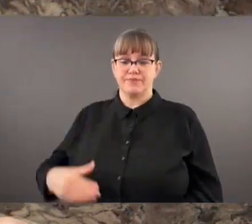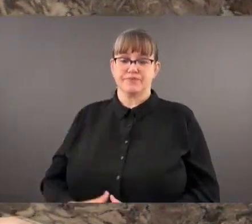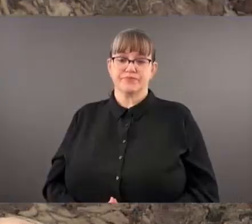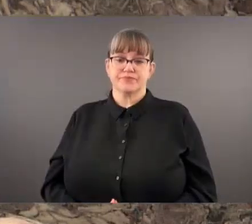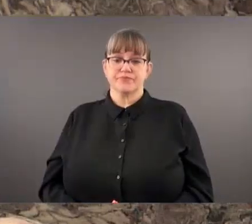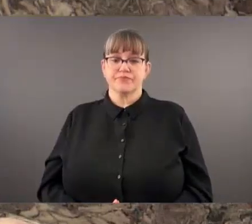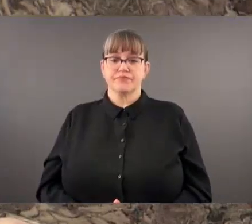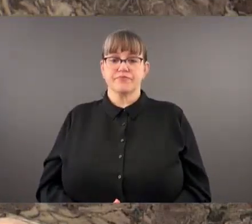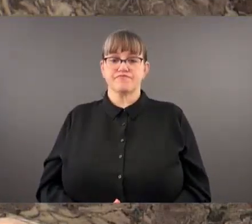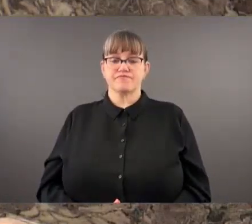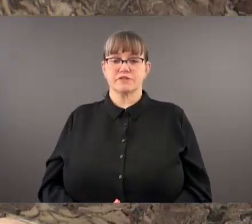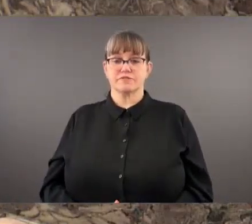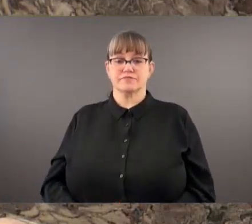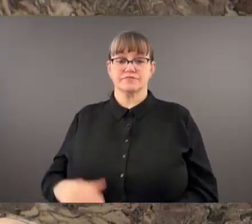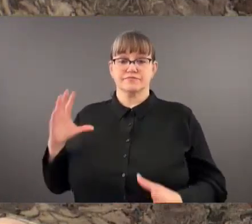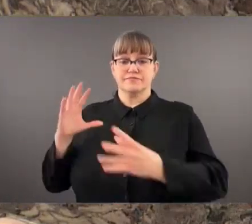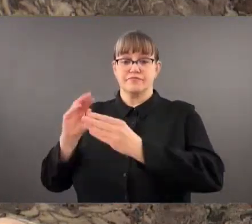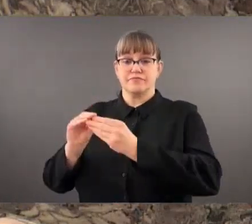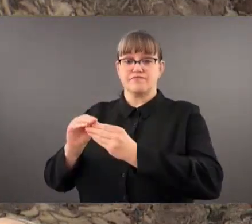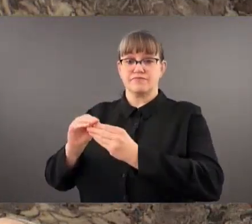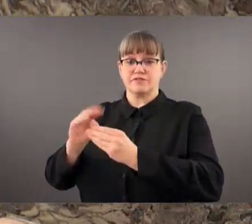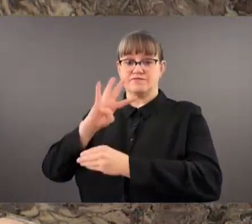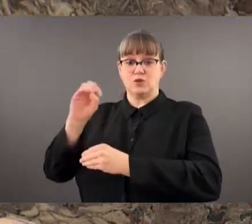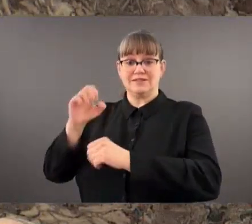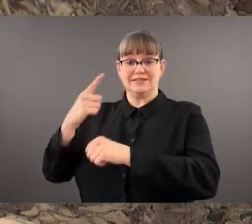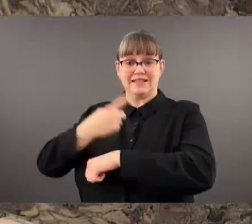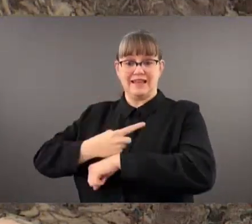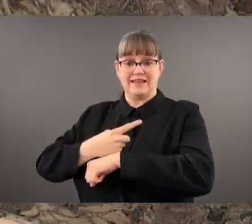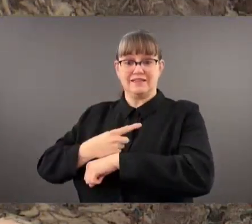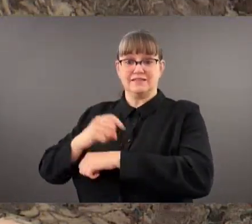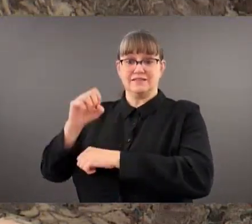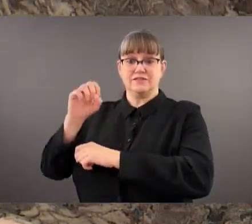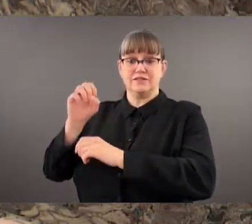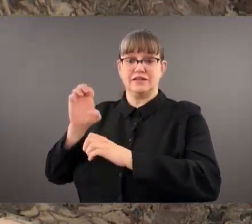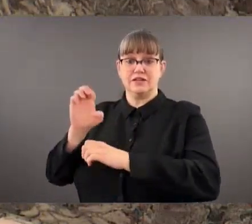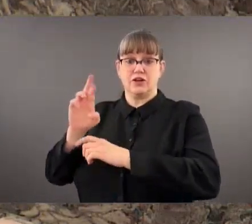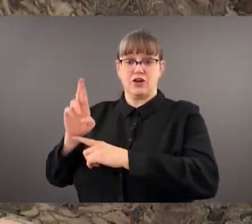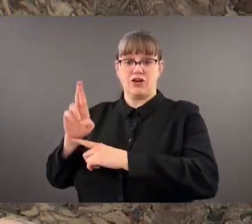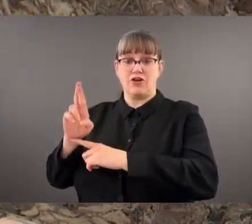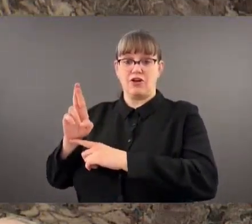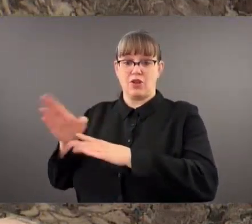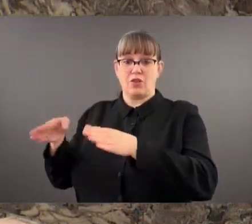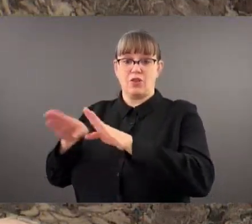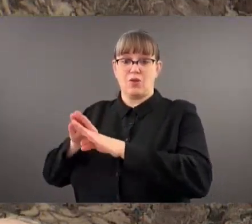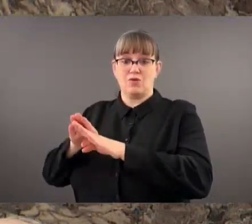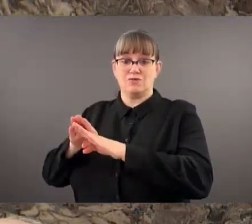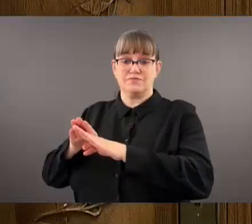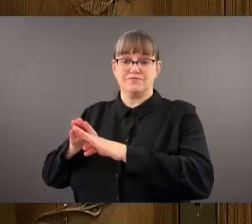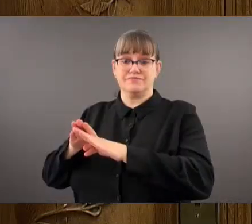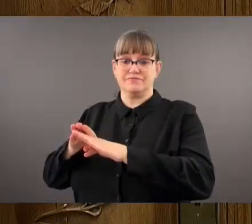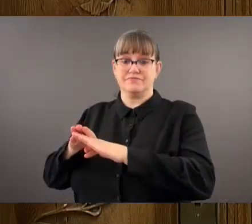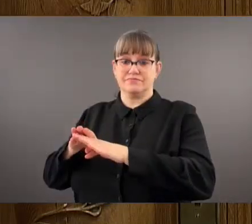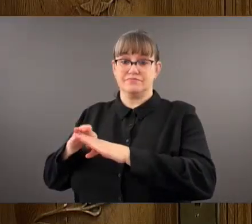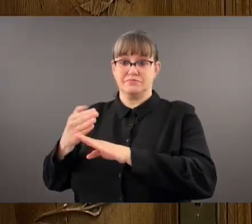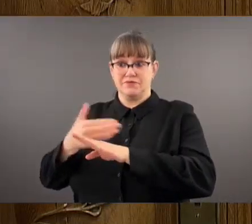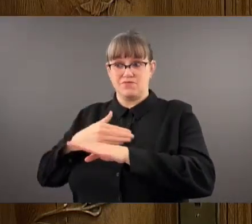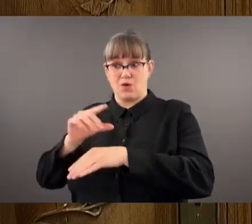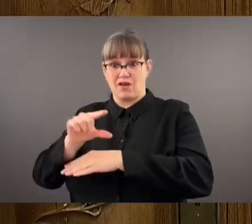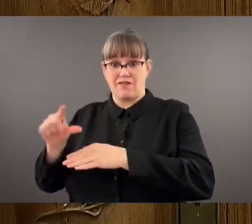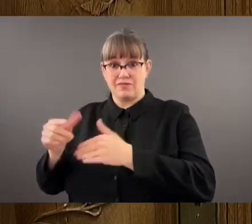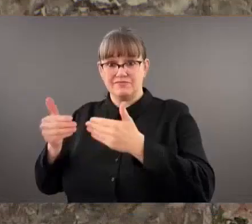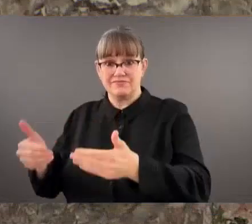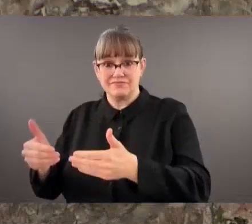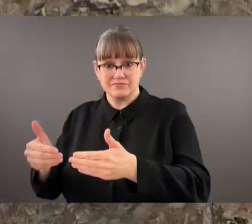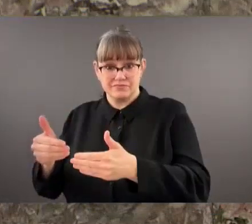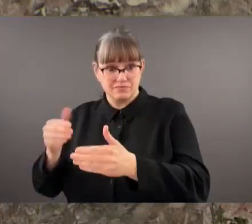To the Premier, how many ER closures are enough before this government takes action? Minister. Thank you so much,